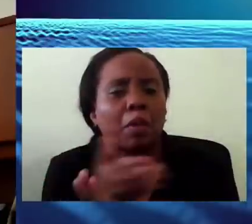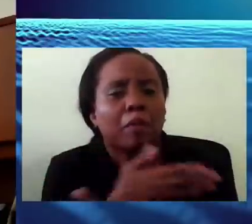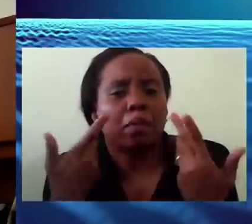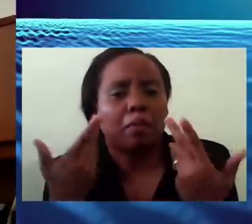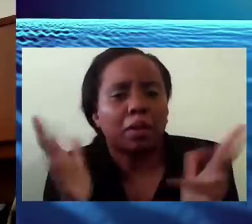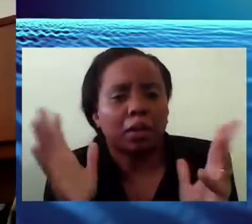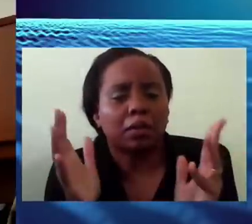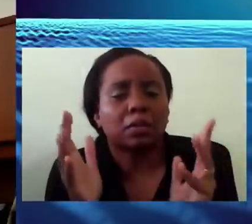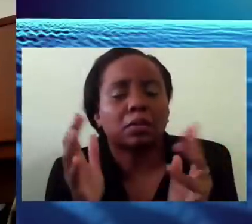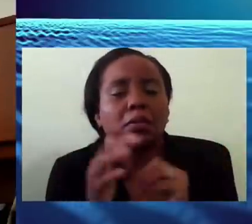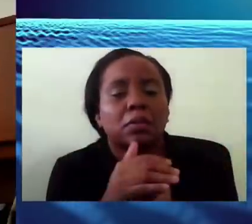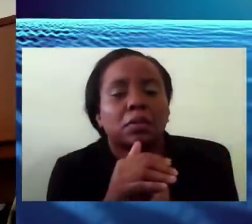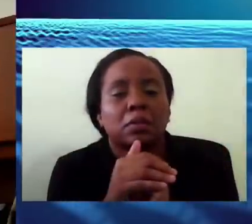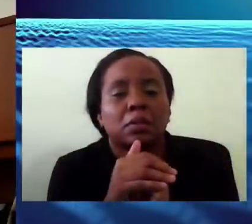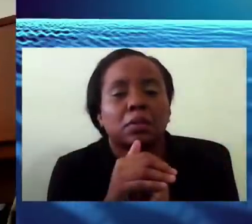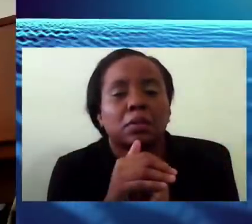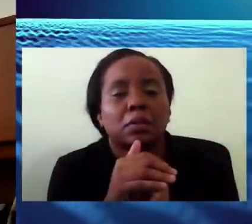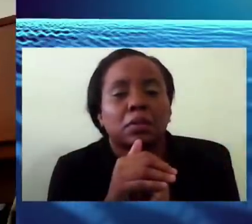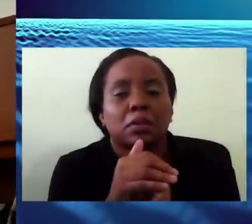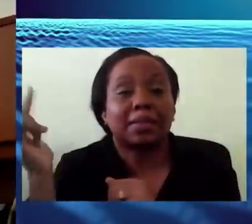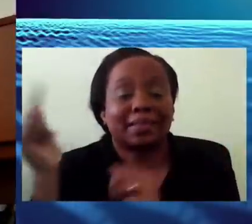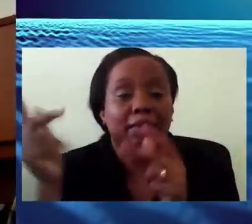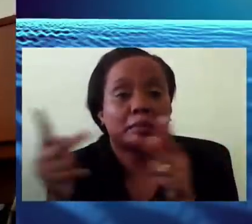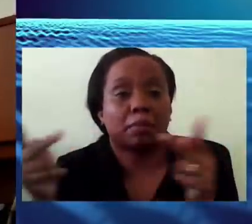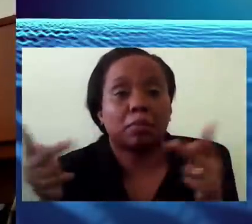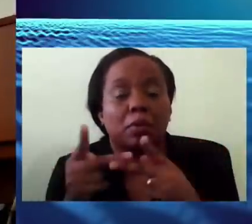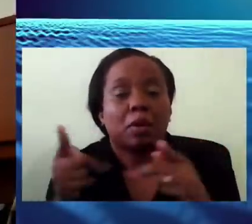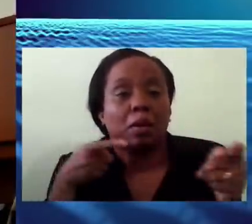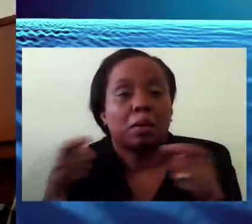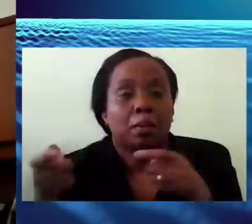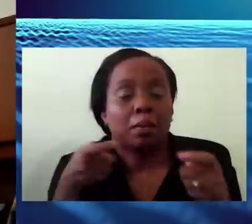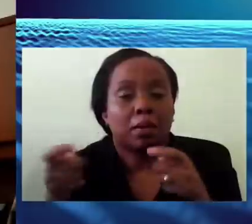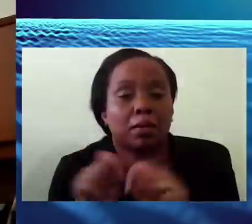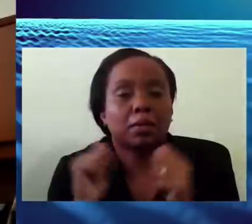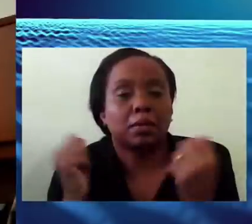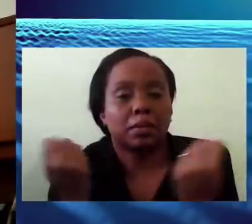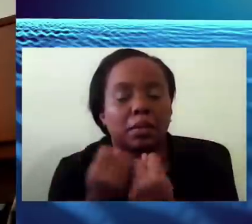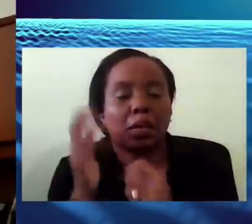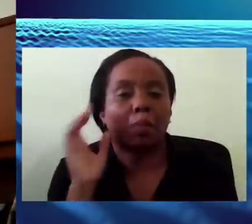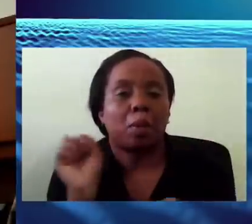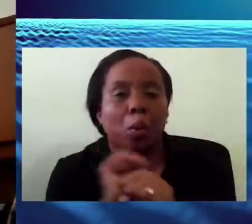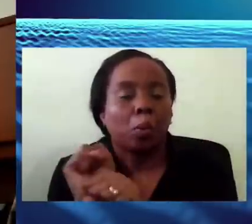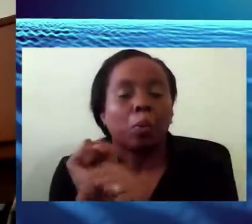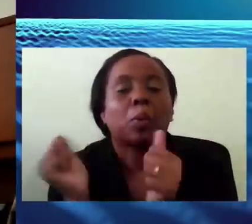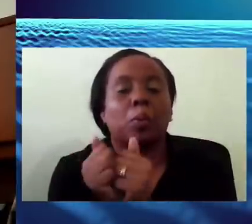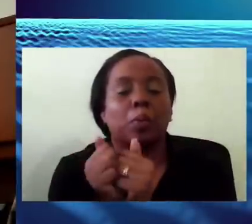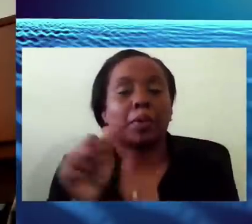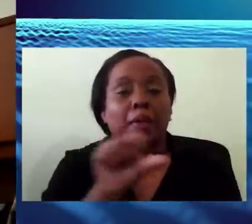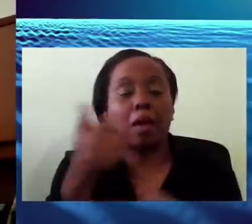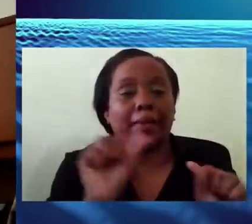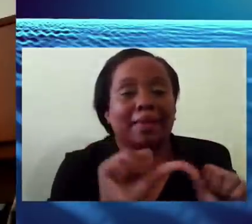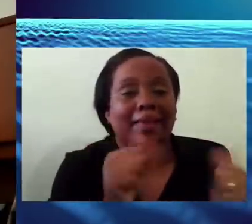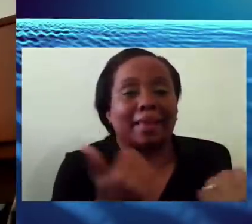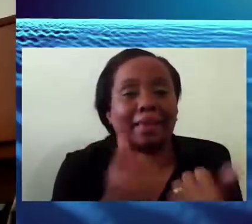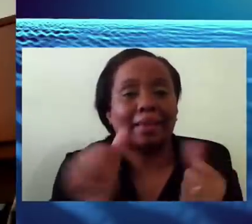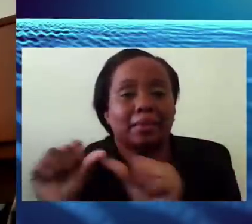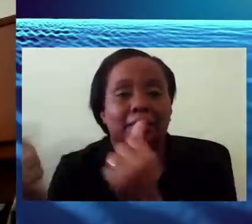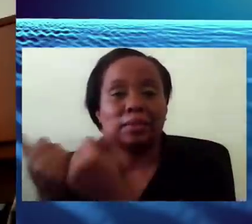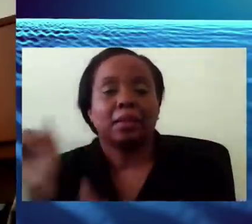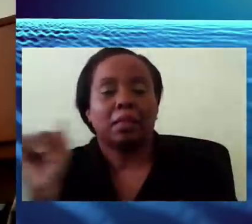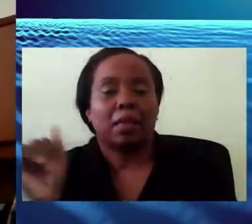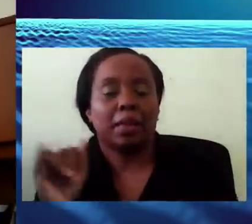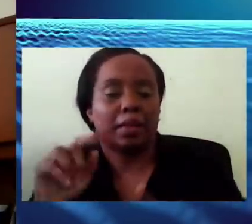the airport's management is now going to be working along with all of the agencies I mentioned, of course, including the Ministry of